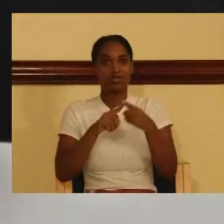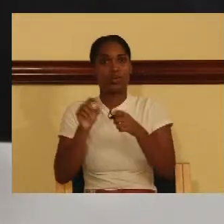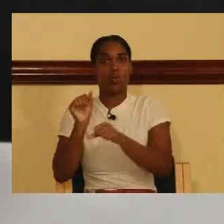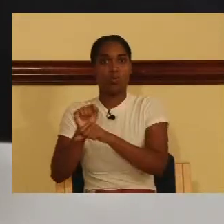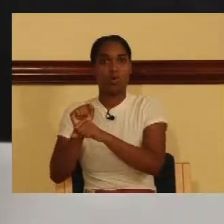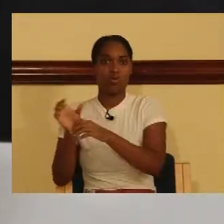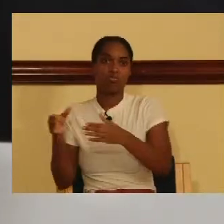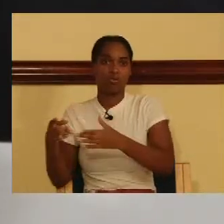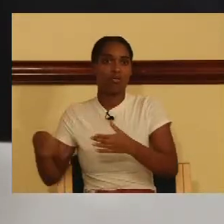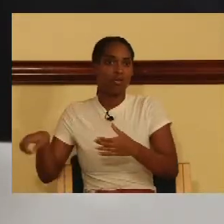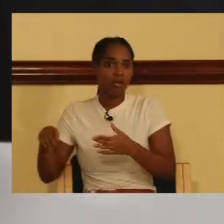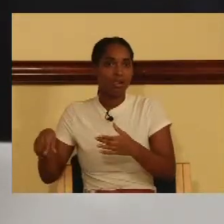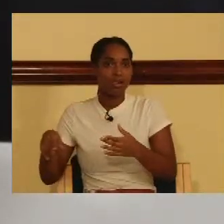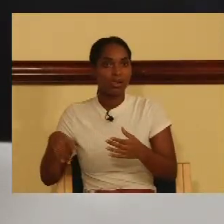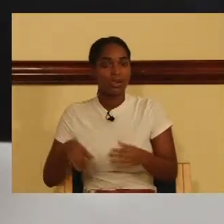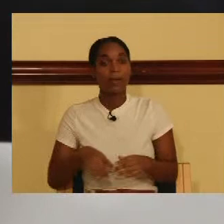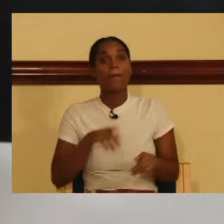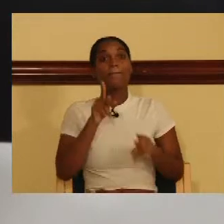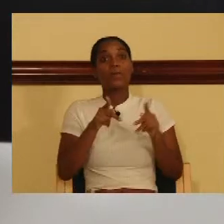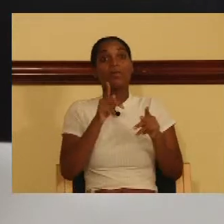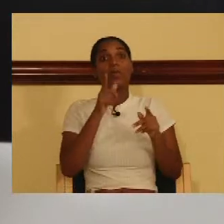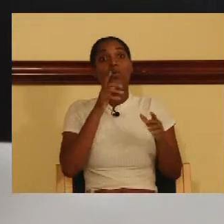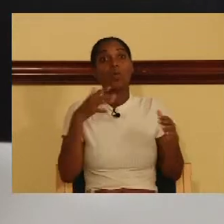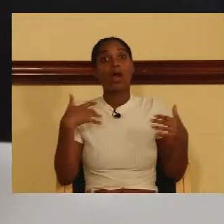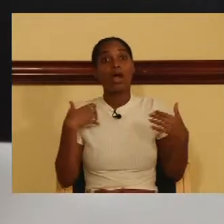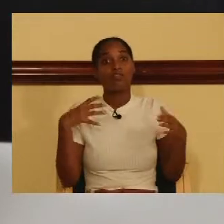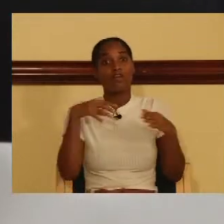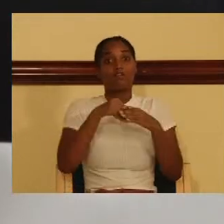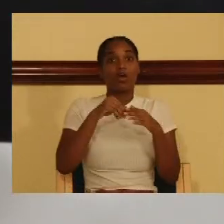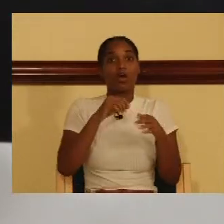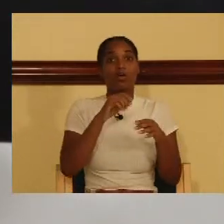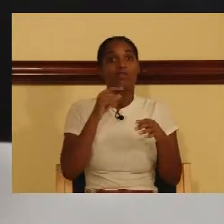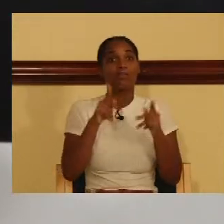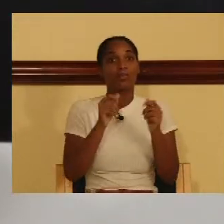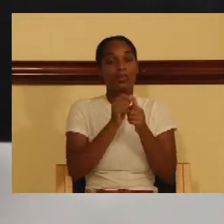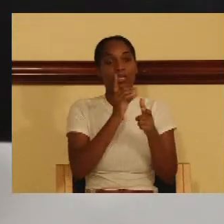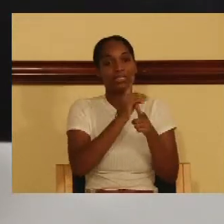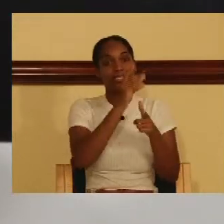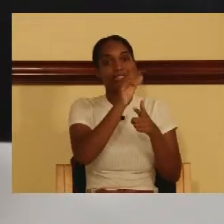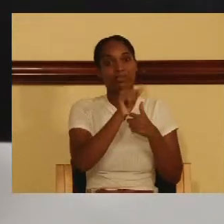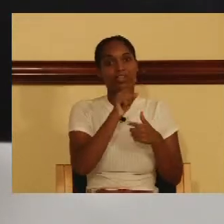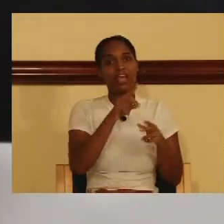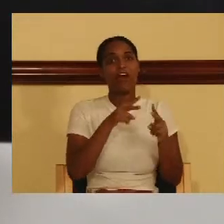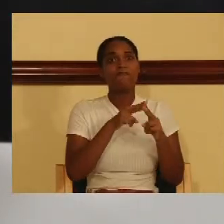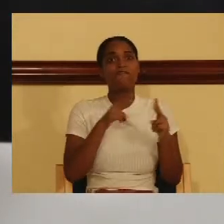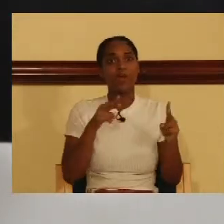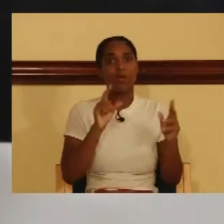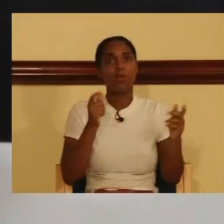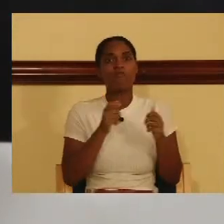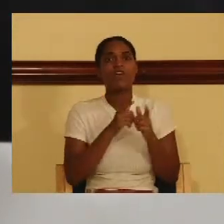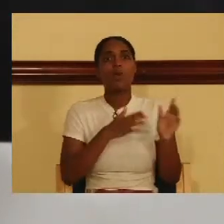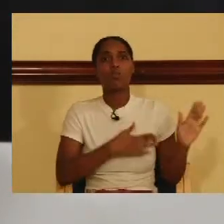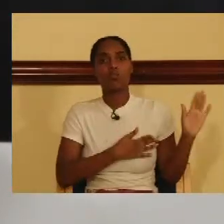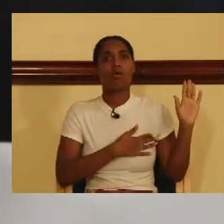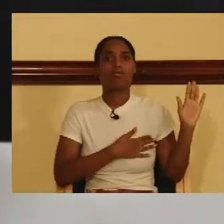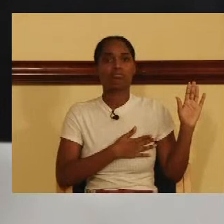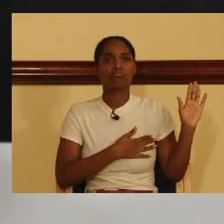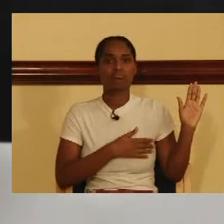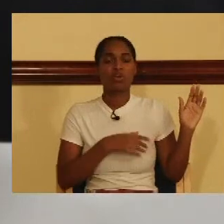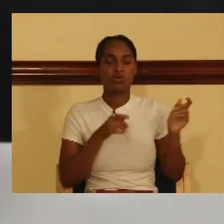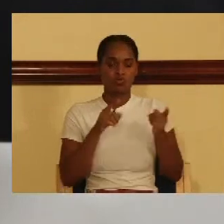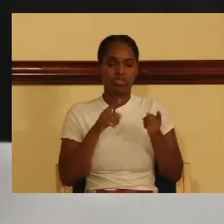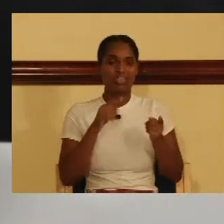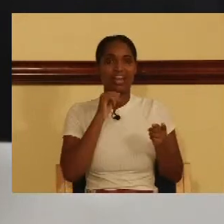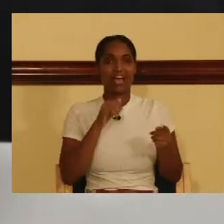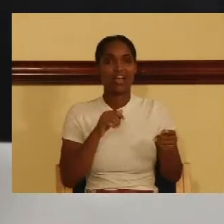you, employers who have employed persons with disabilities will tell you that persons with disabilities are very loyal. They don't up and